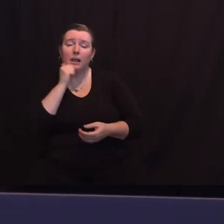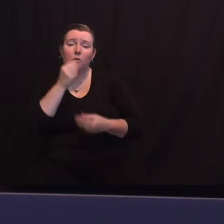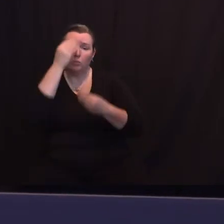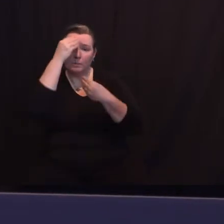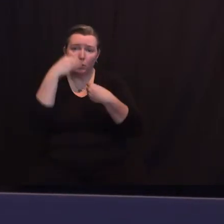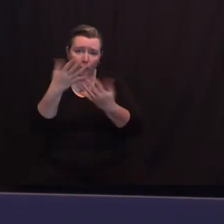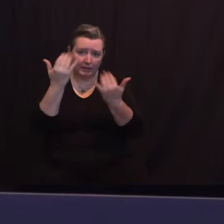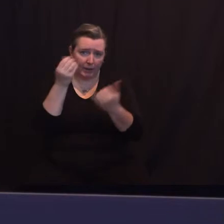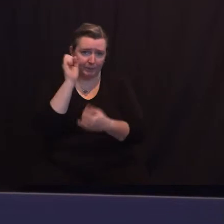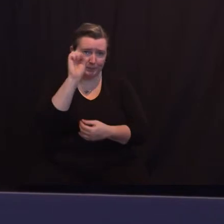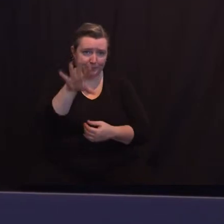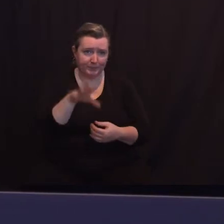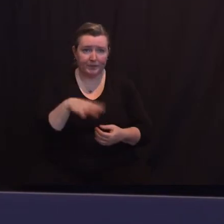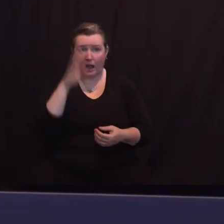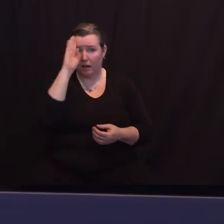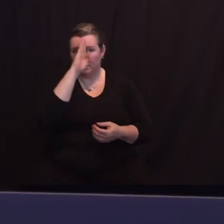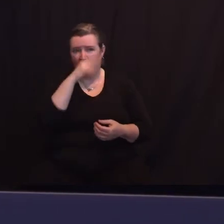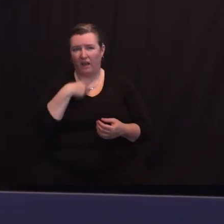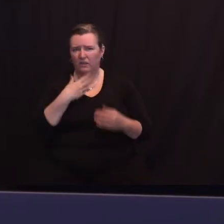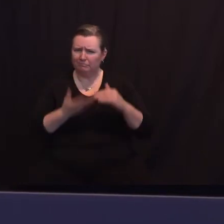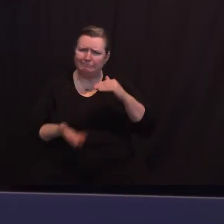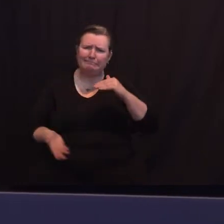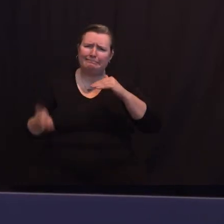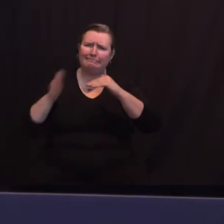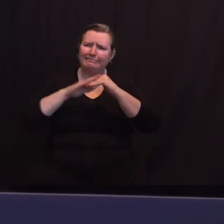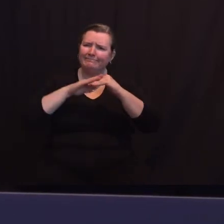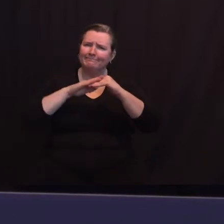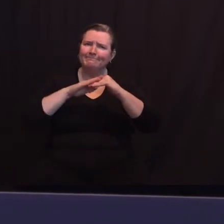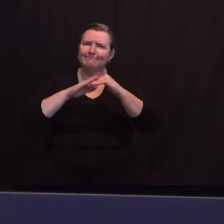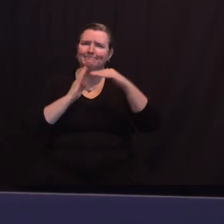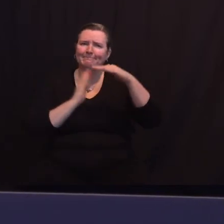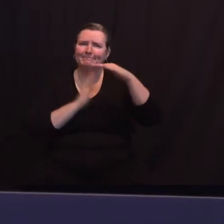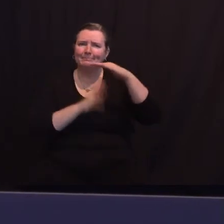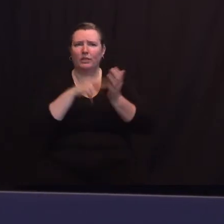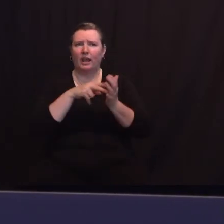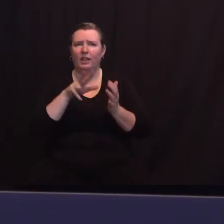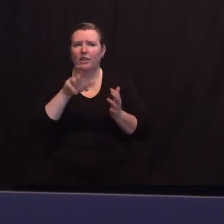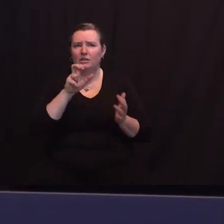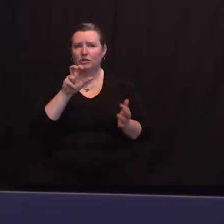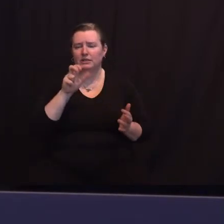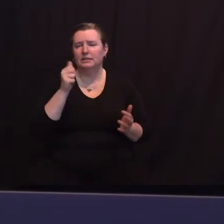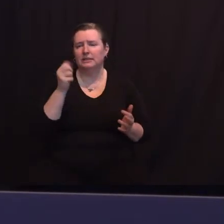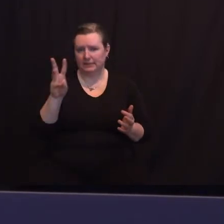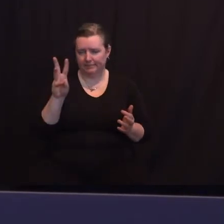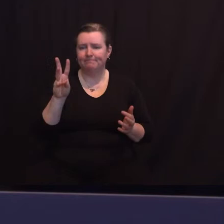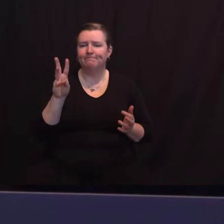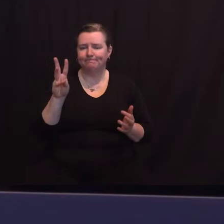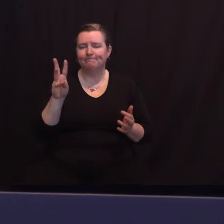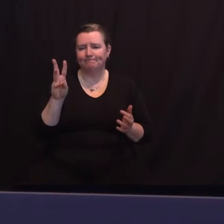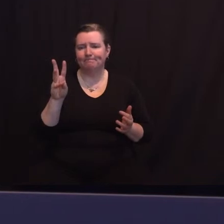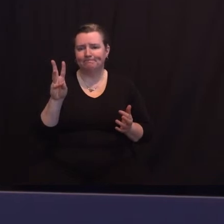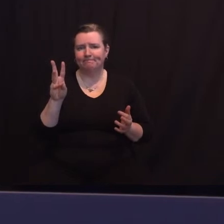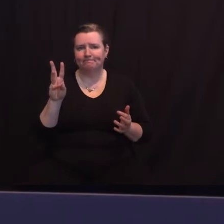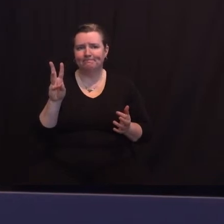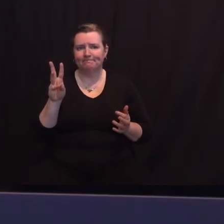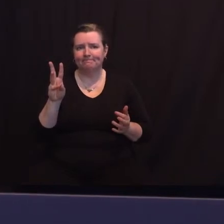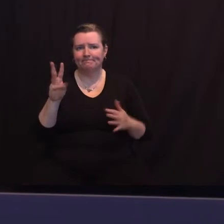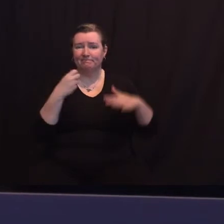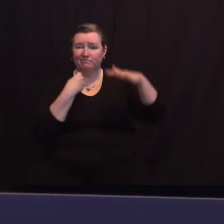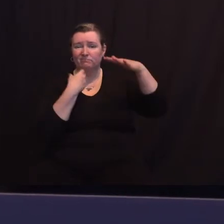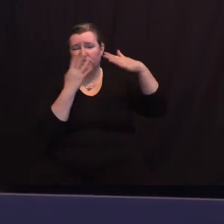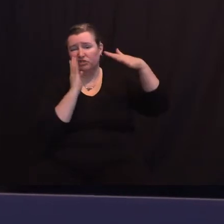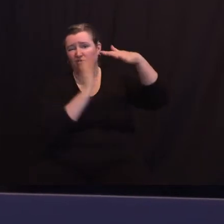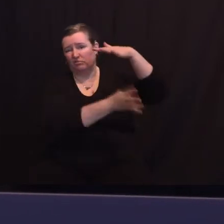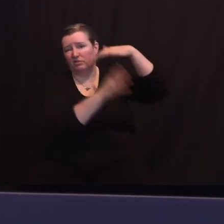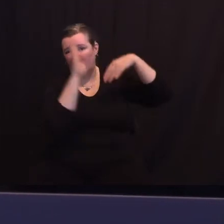our hospitals reported a slight uptick, 2,316 hospitalizations of COVID-19 positive patients